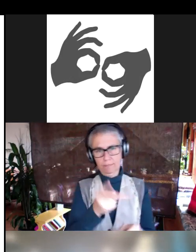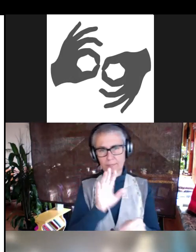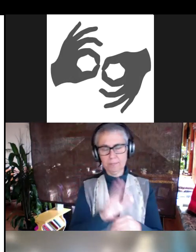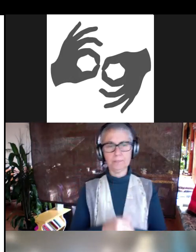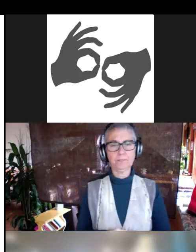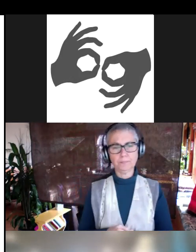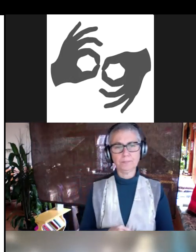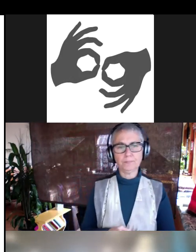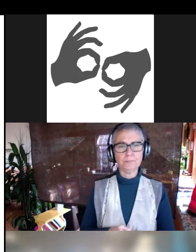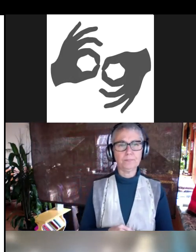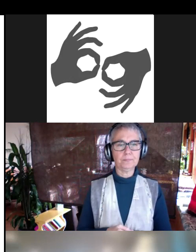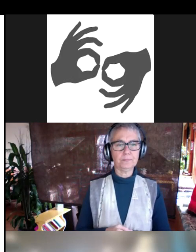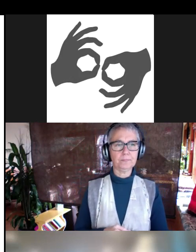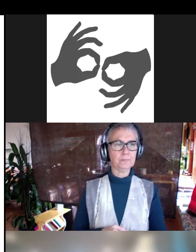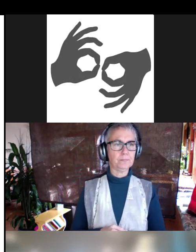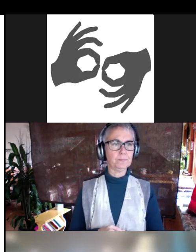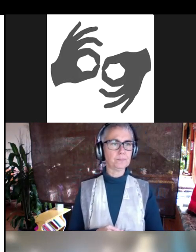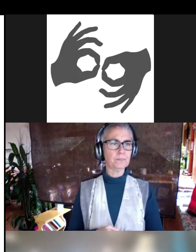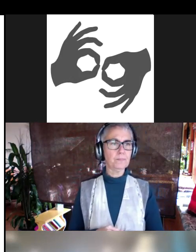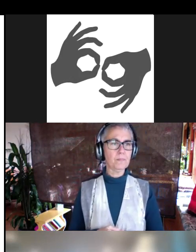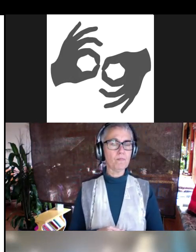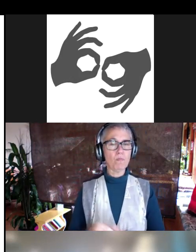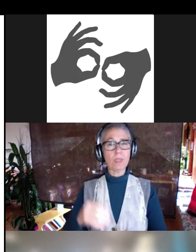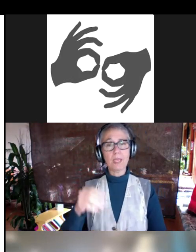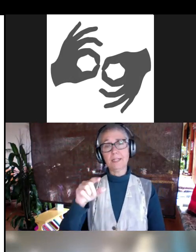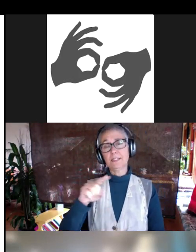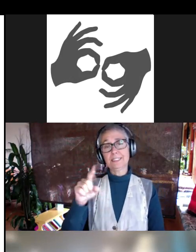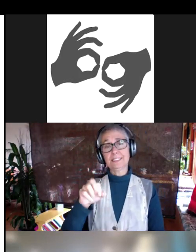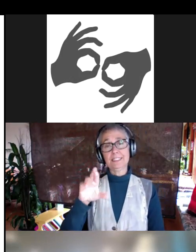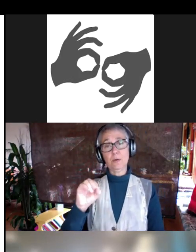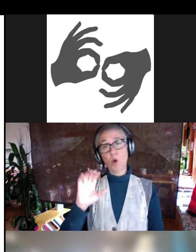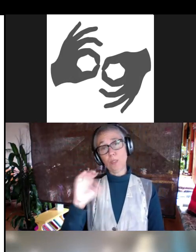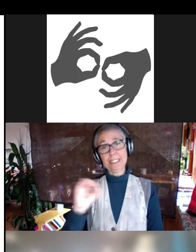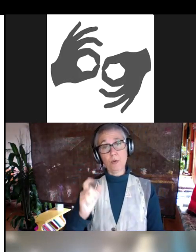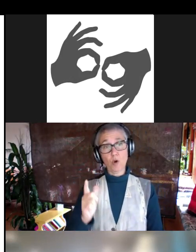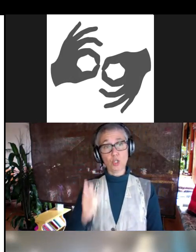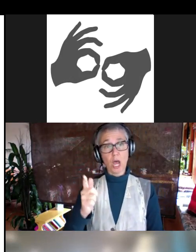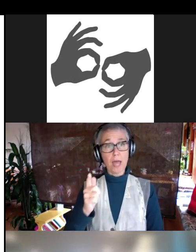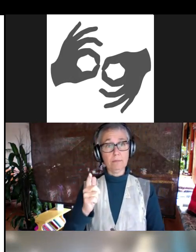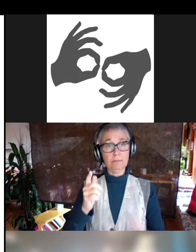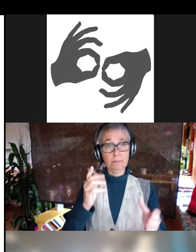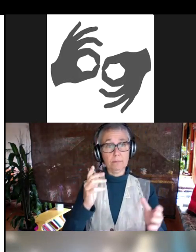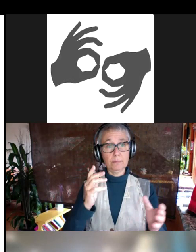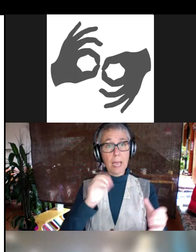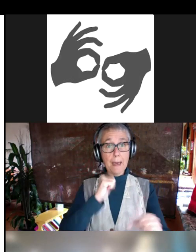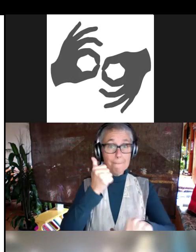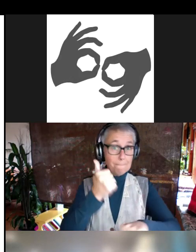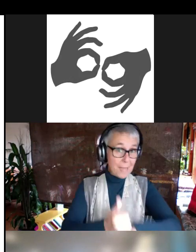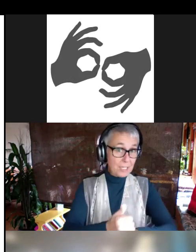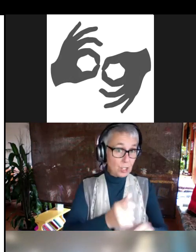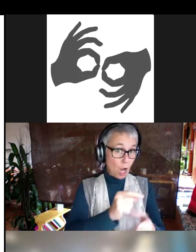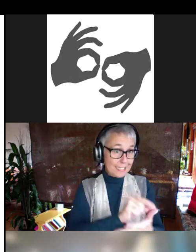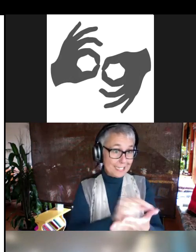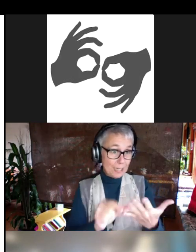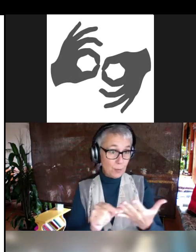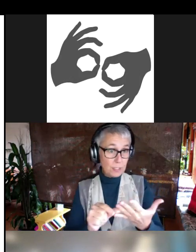zero-shot strategies based on sequence, well, they can either be local or globally focused. And so a local strategy would